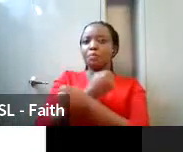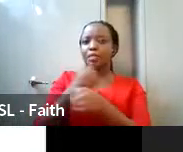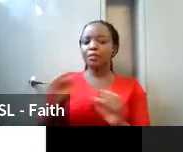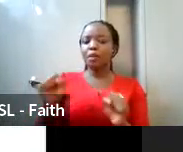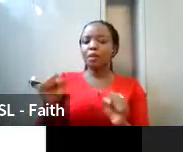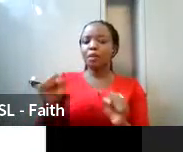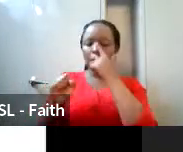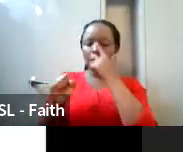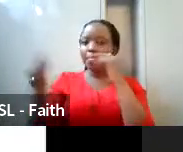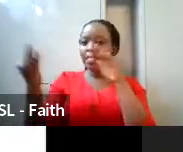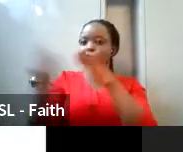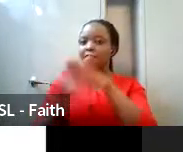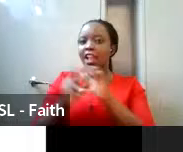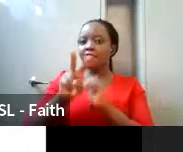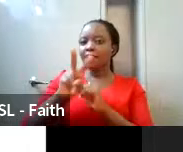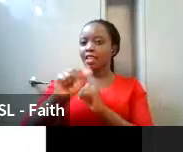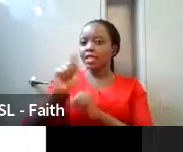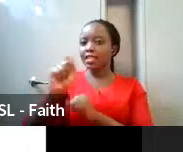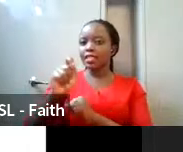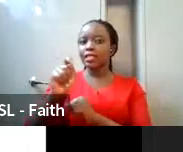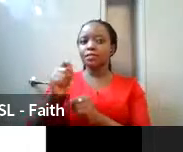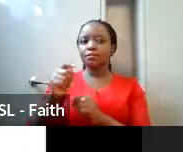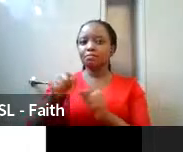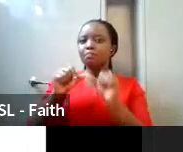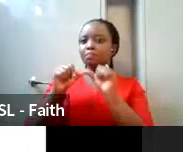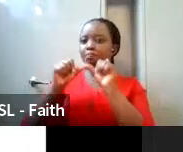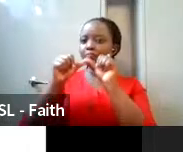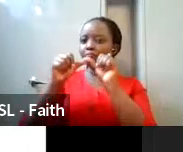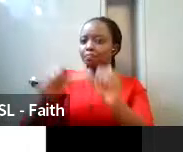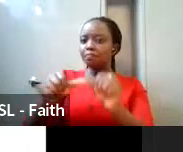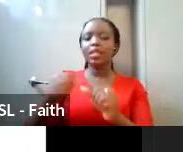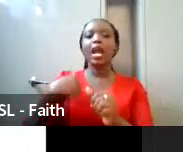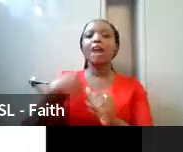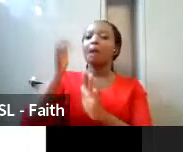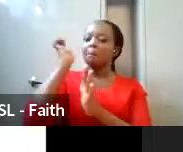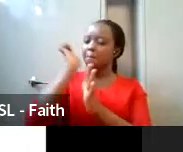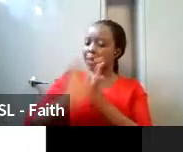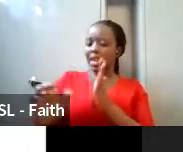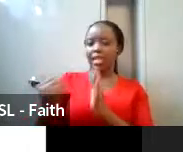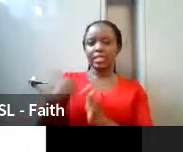you can't file VAT returns, and this continues accumulating penalties?